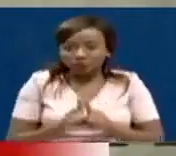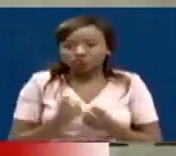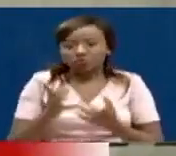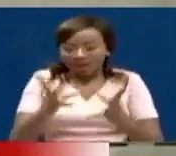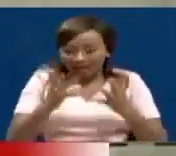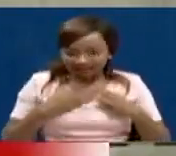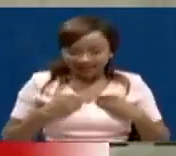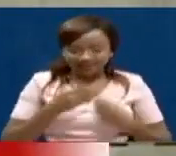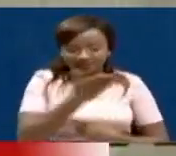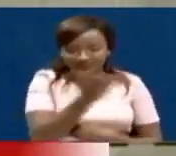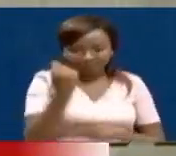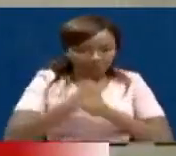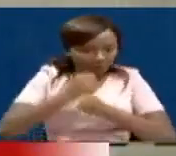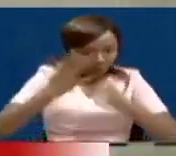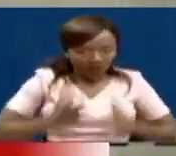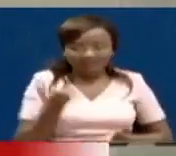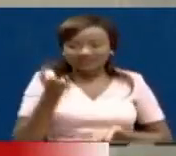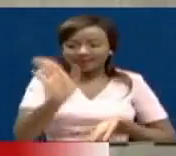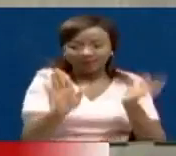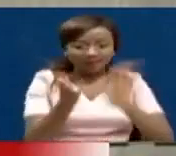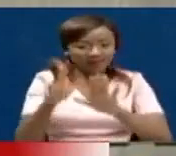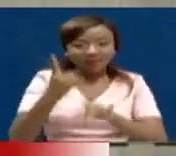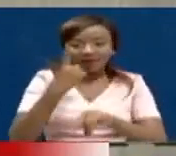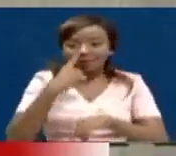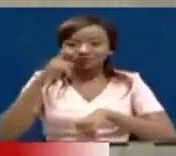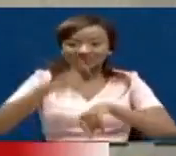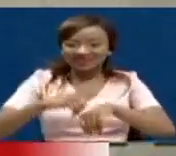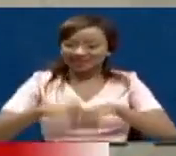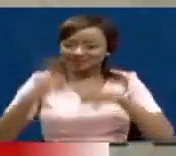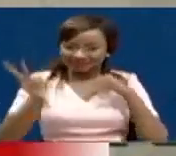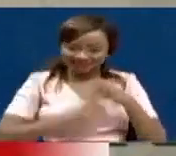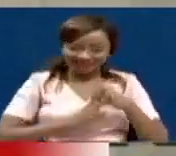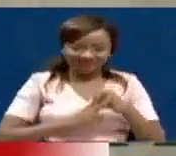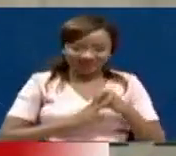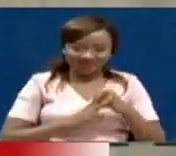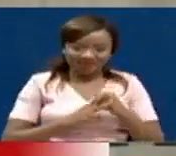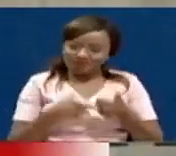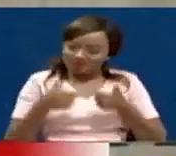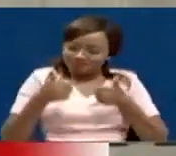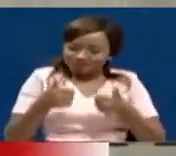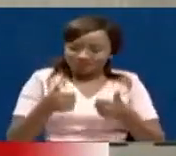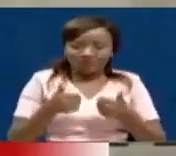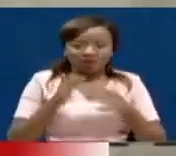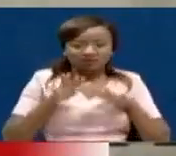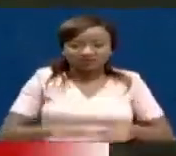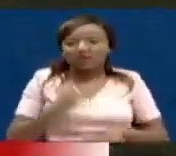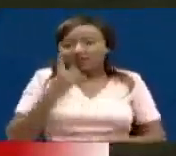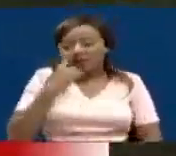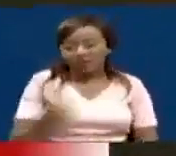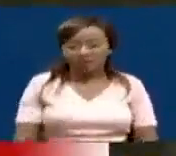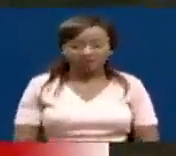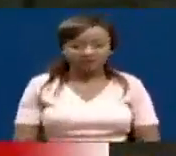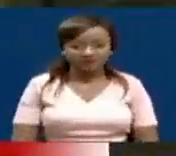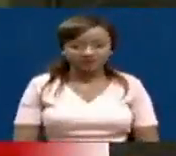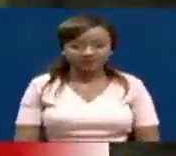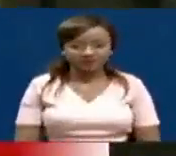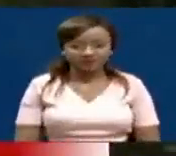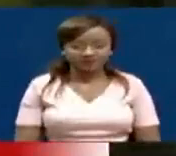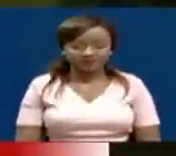while allowing our Kenyans to leave work on time in order for them to make the